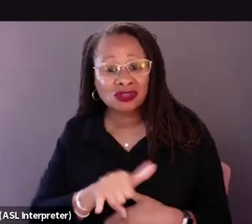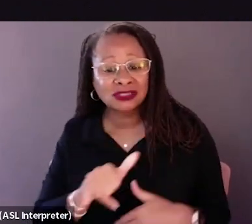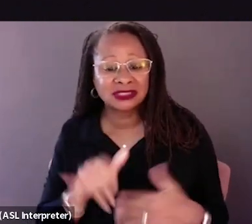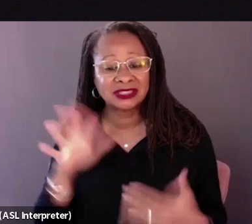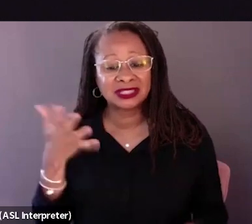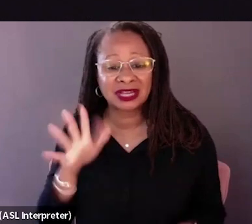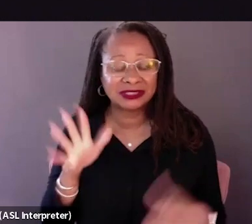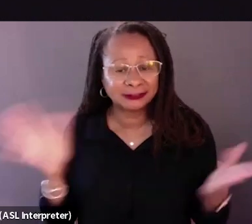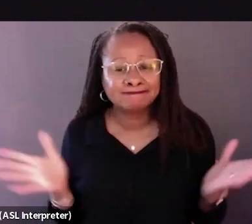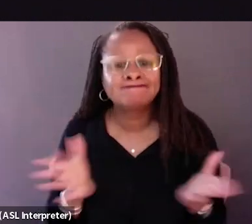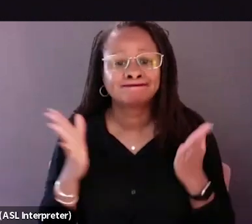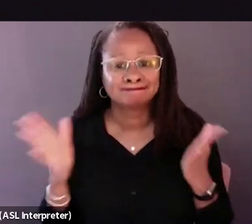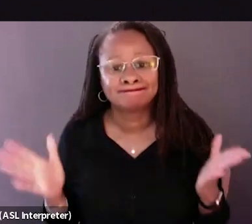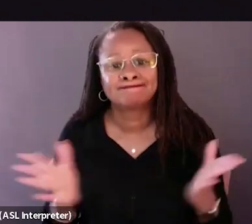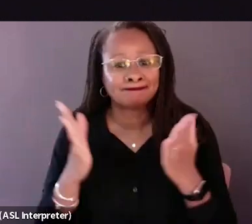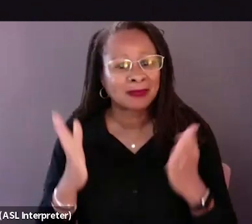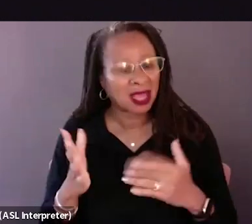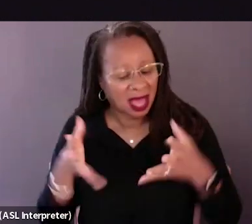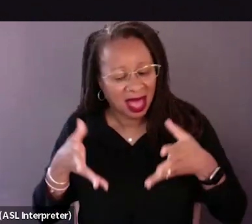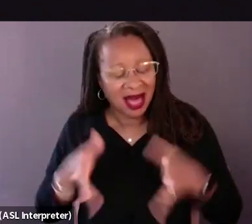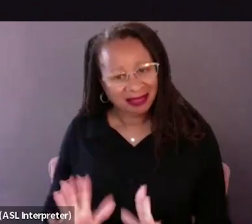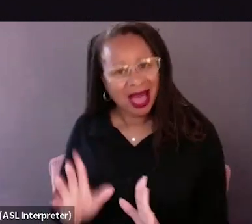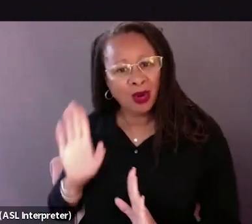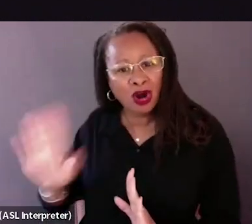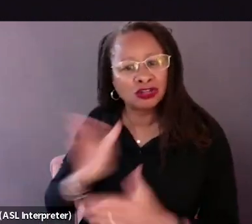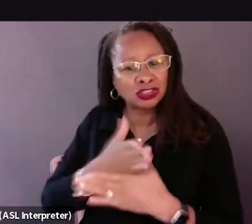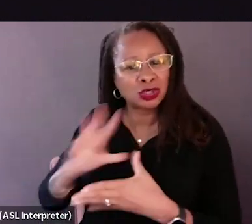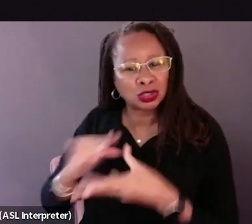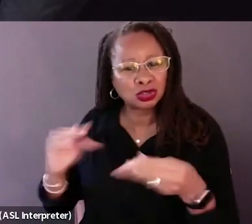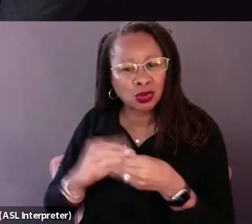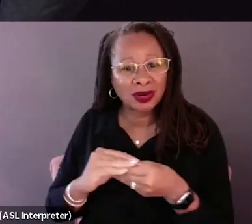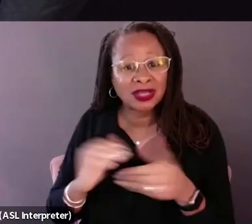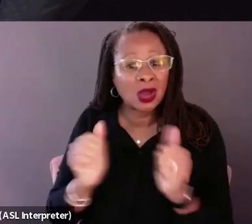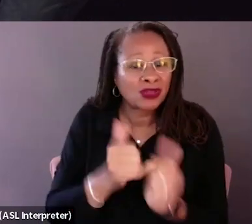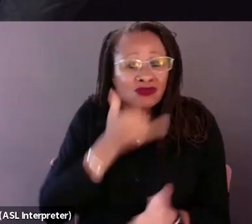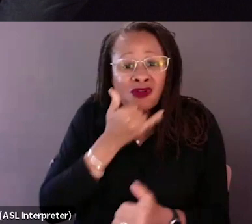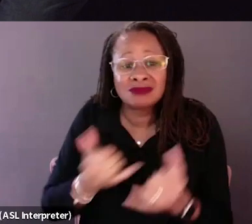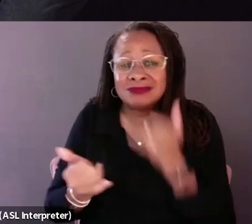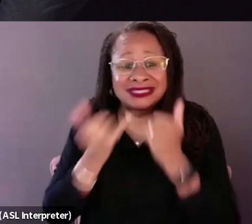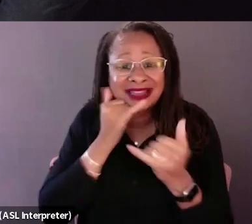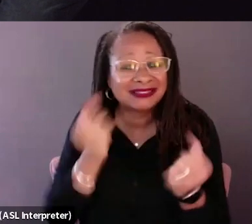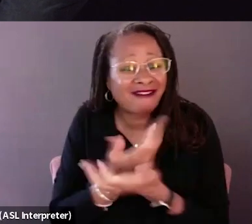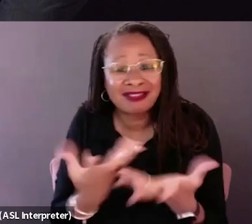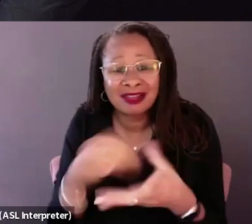of impetus for let's let her tell her story, flaws and all. Kim, when you're